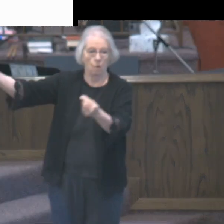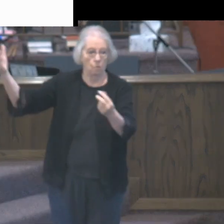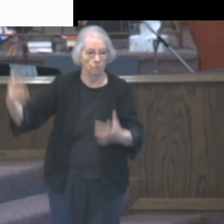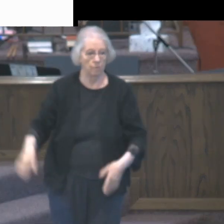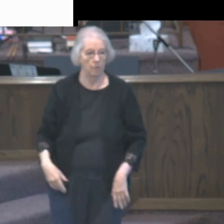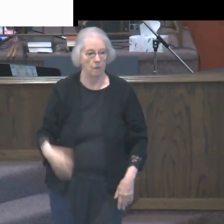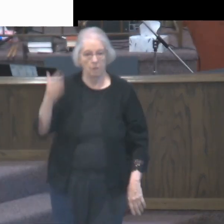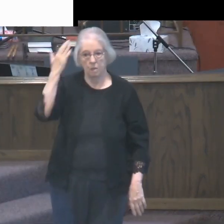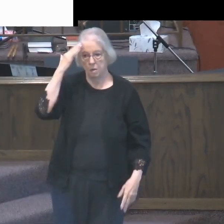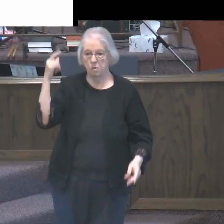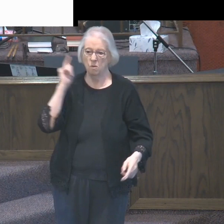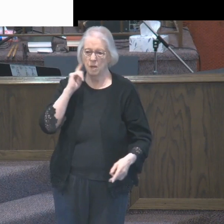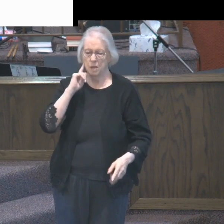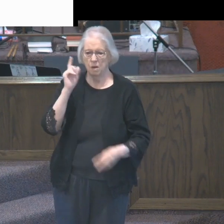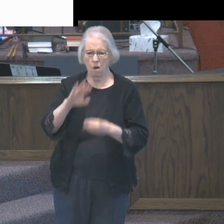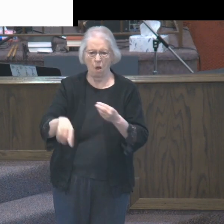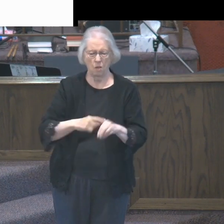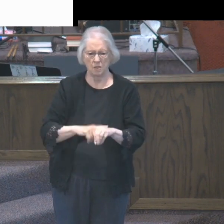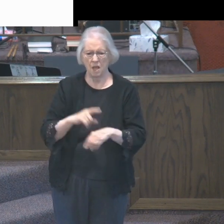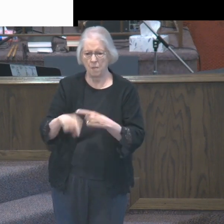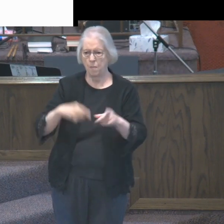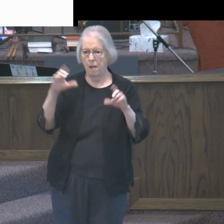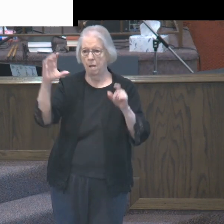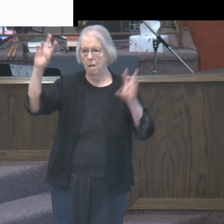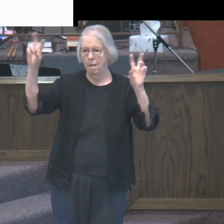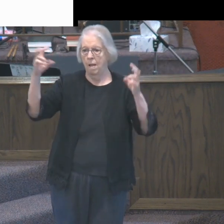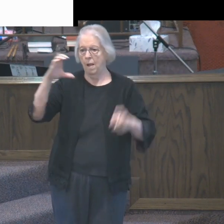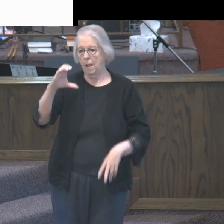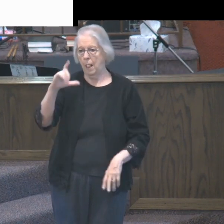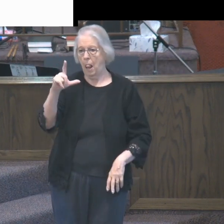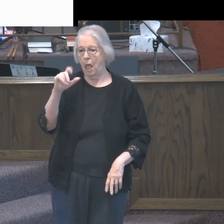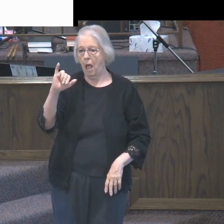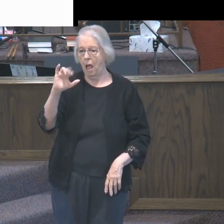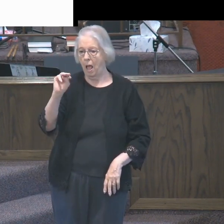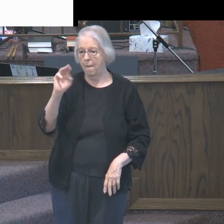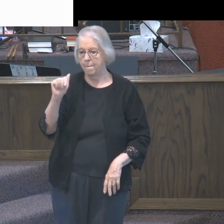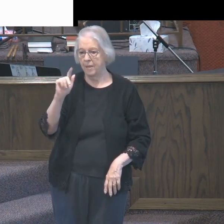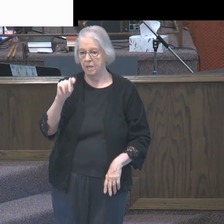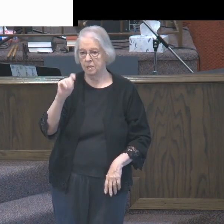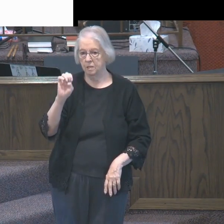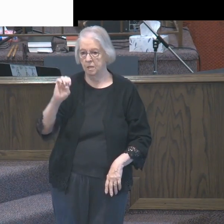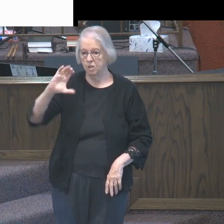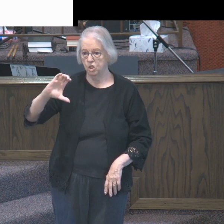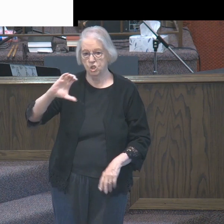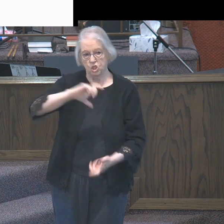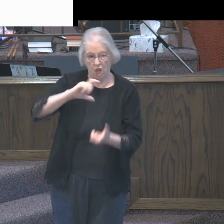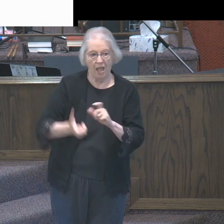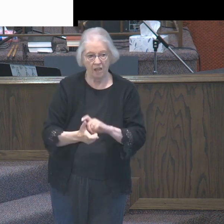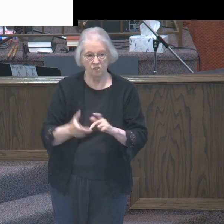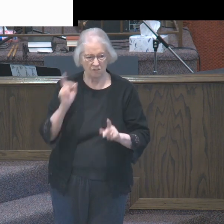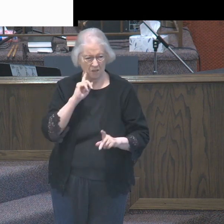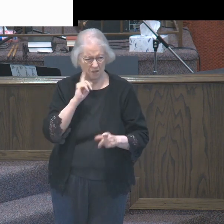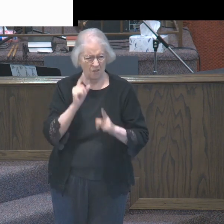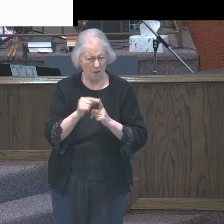if we're asking them with the right motive. So I ask you again, what do